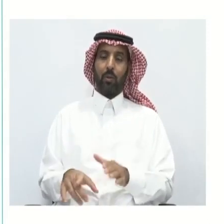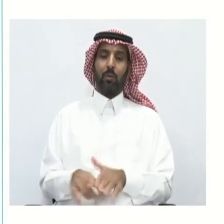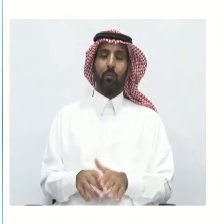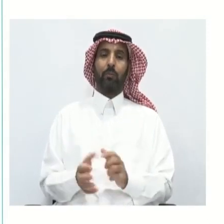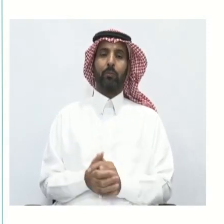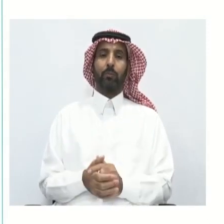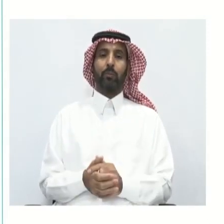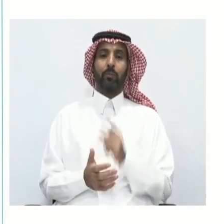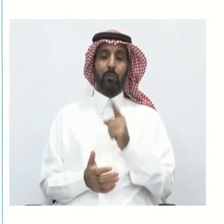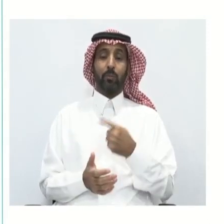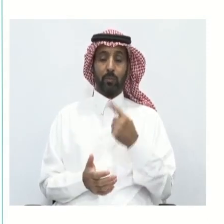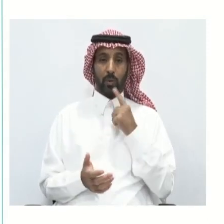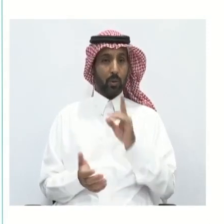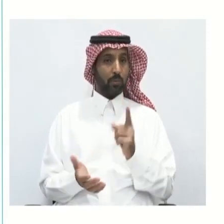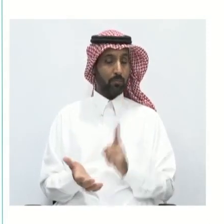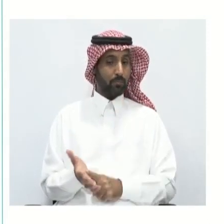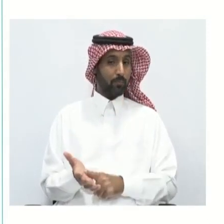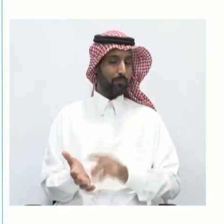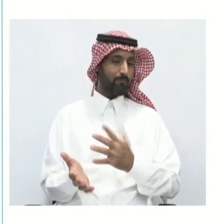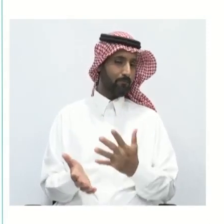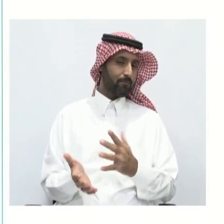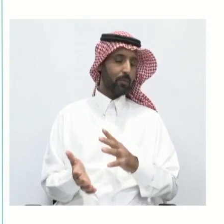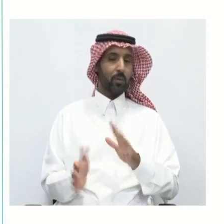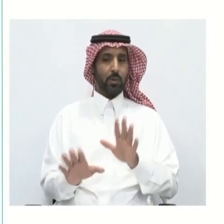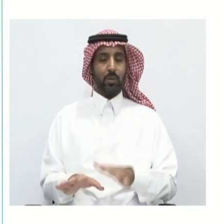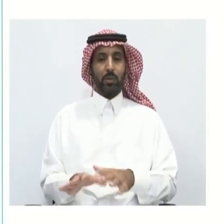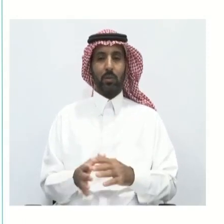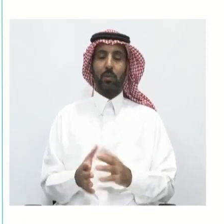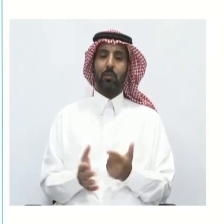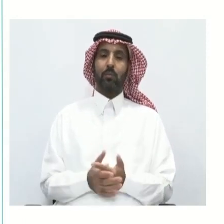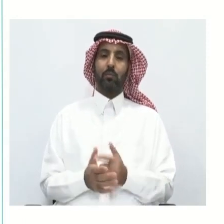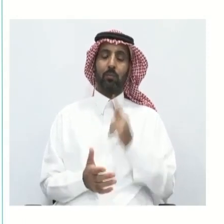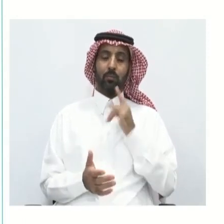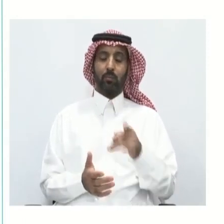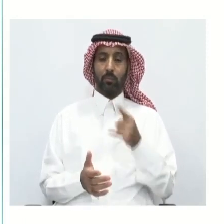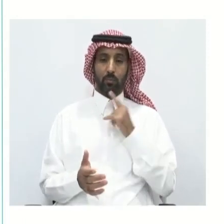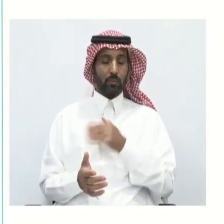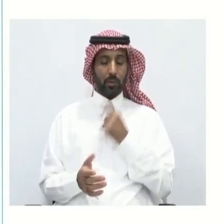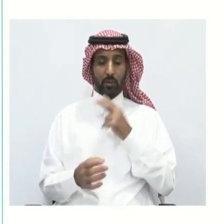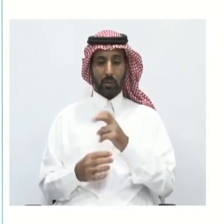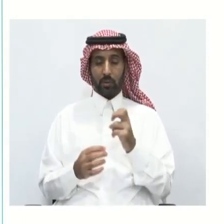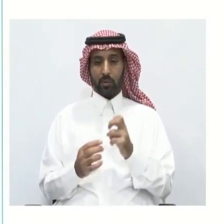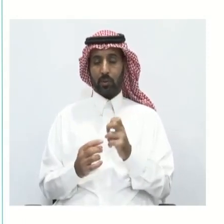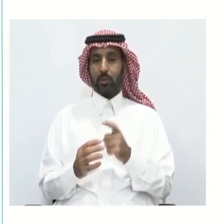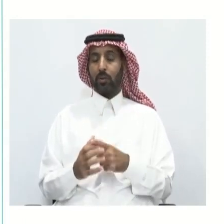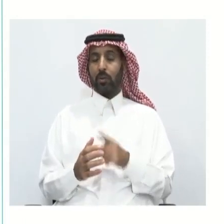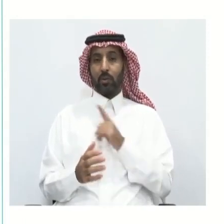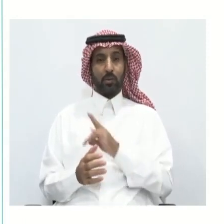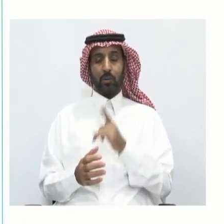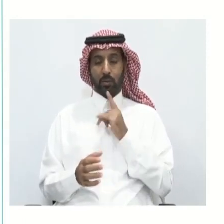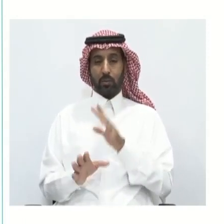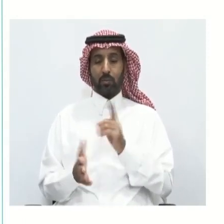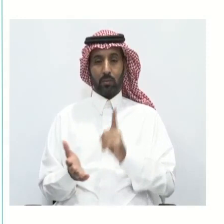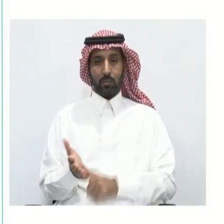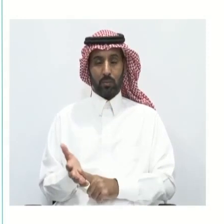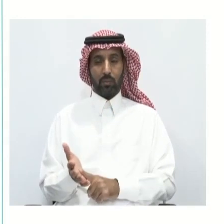with friends. So you're not certain. You are uncertain. I probably won't stay in a hotel. Again, you are not